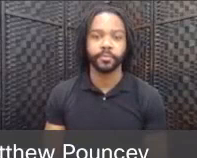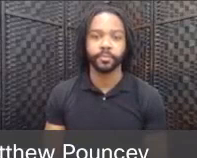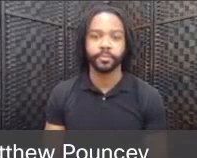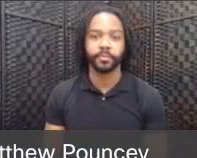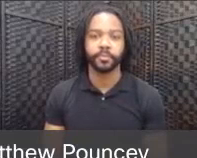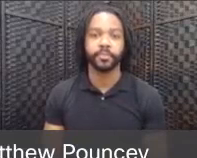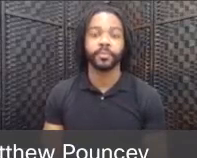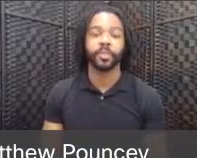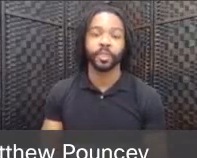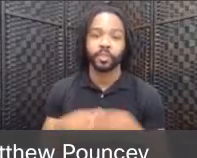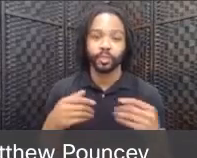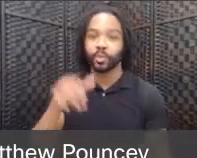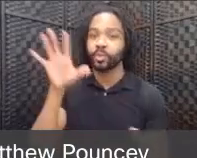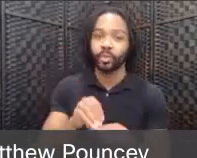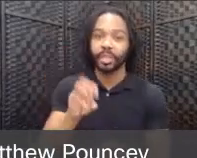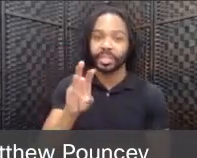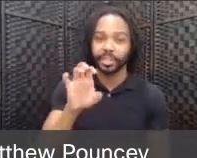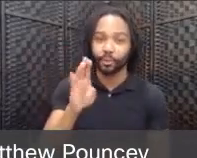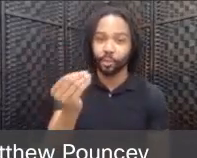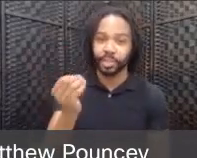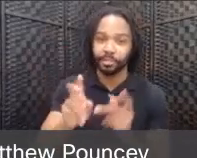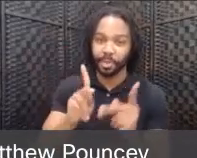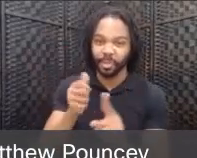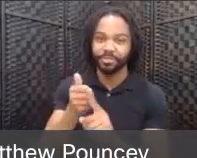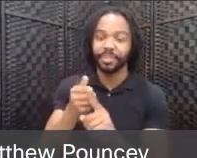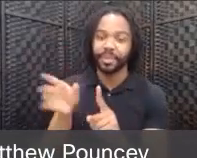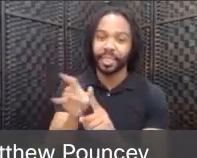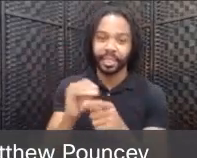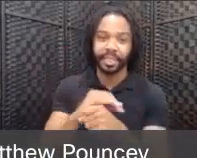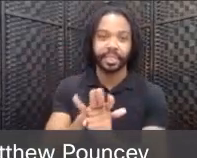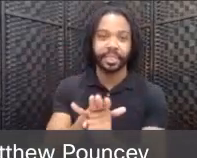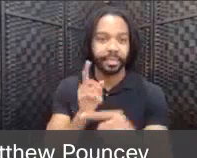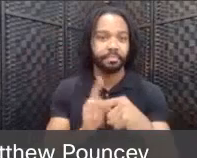So we have had 614 people who've been diagnosed with COVID.